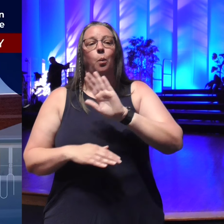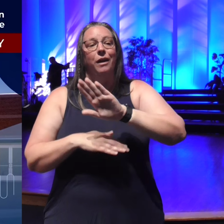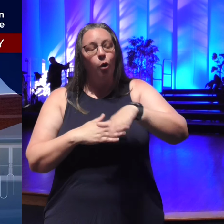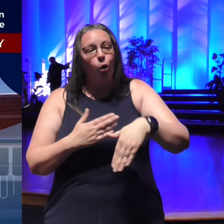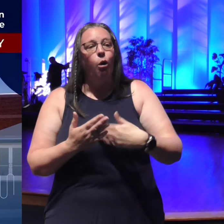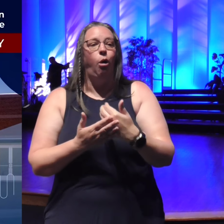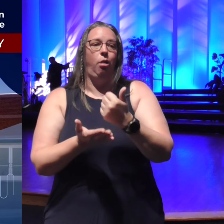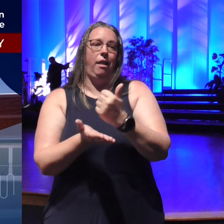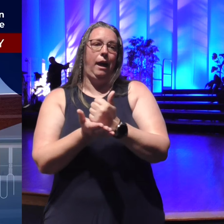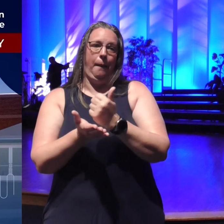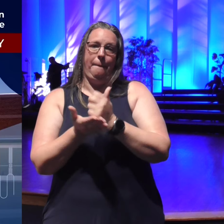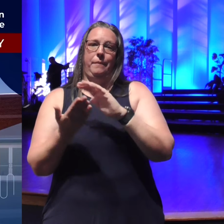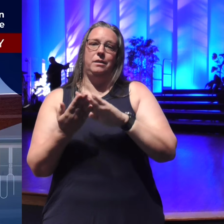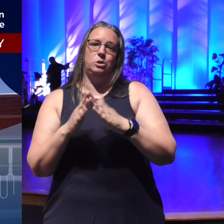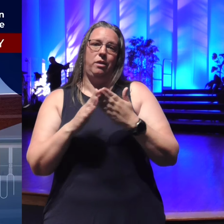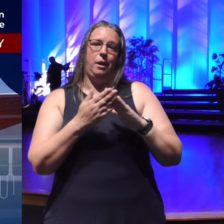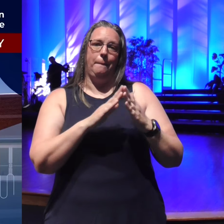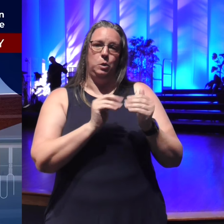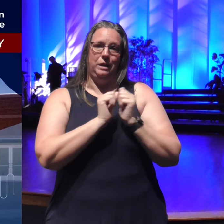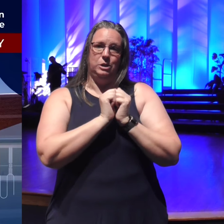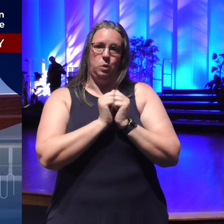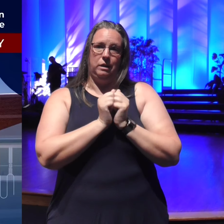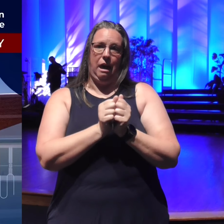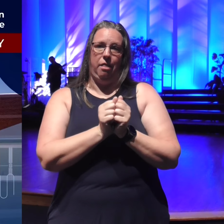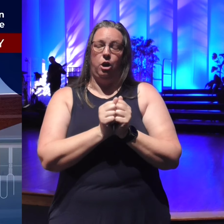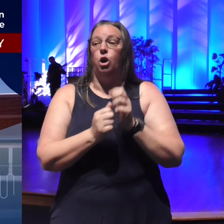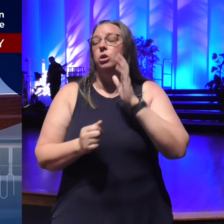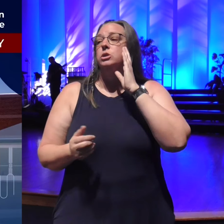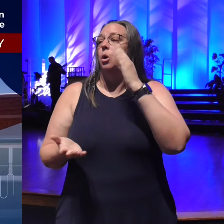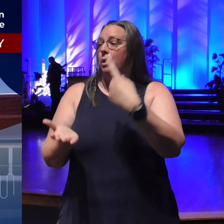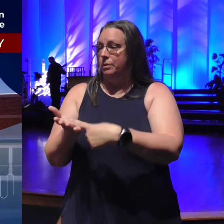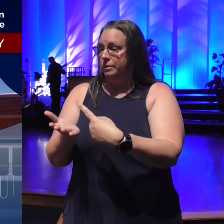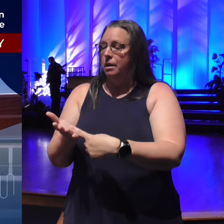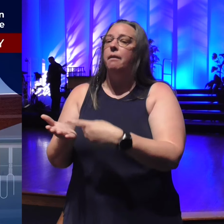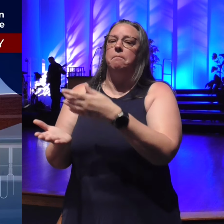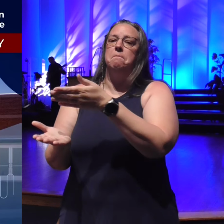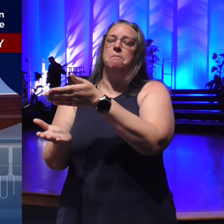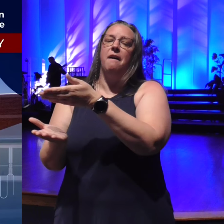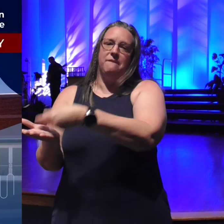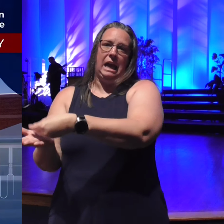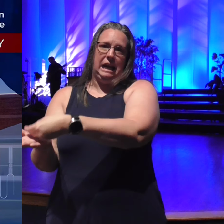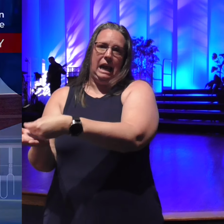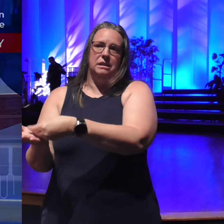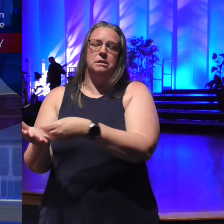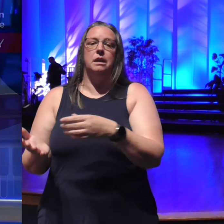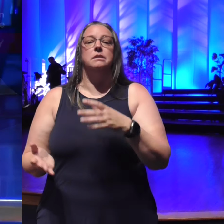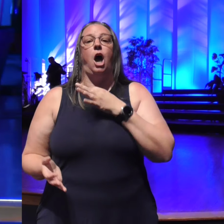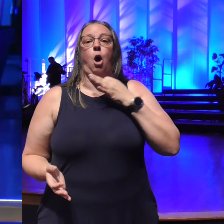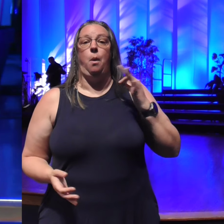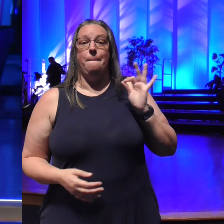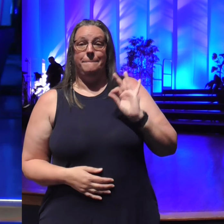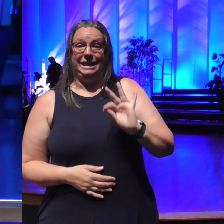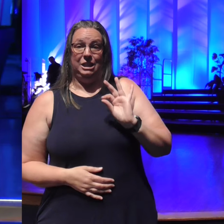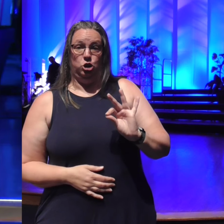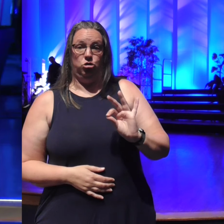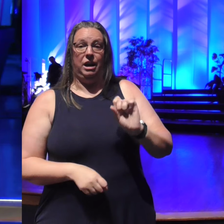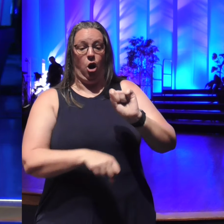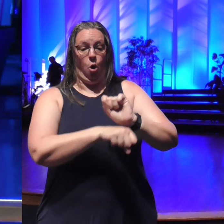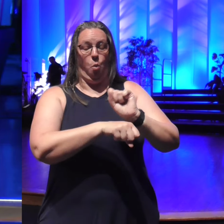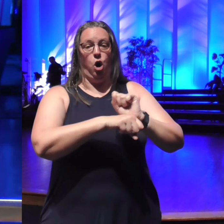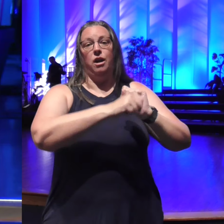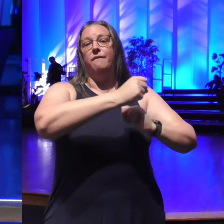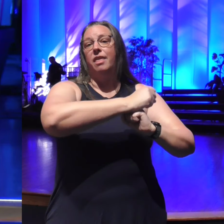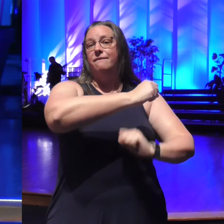this community together. So we're going to go over the financial health, our ministry, the work of the